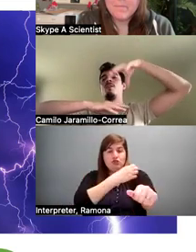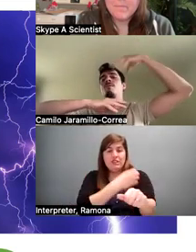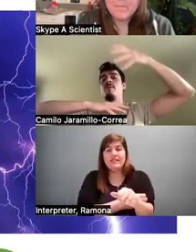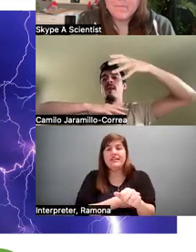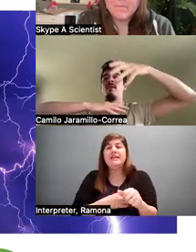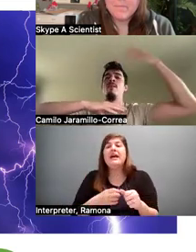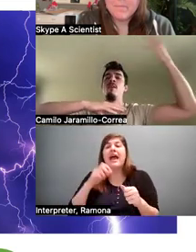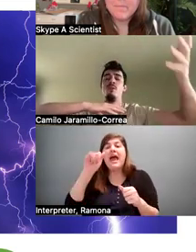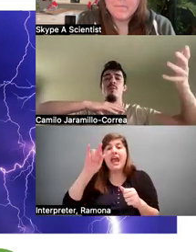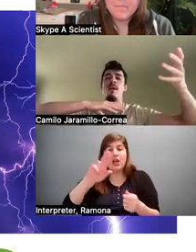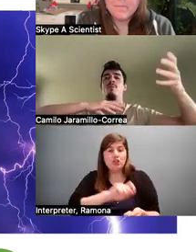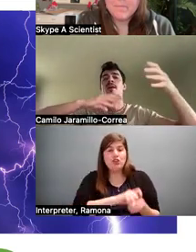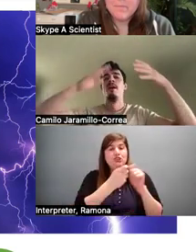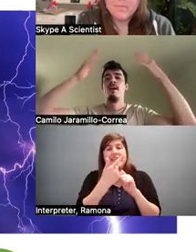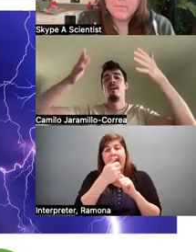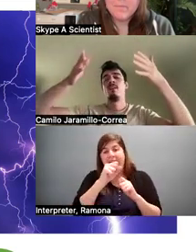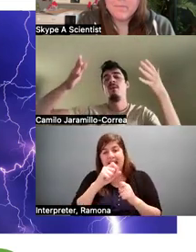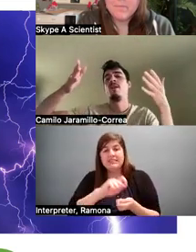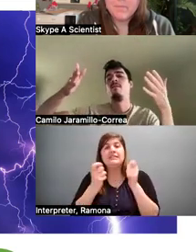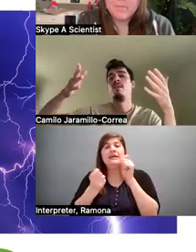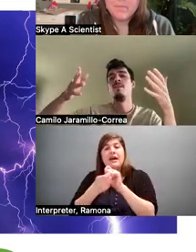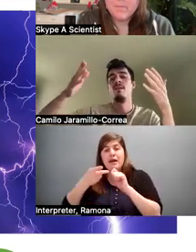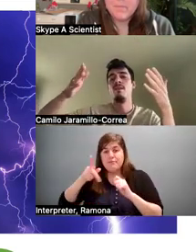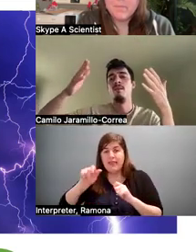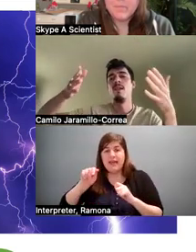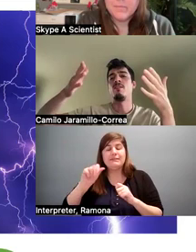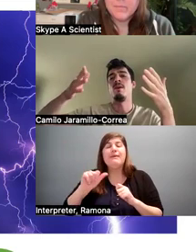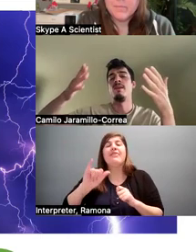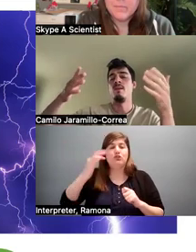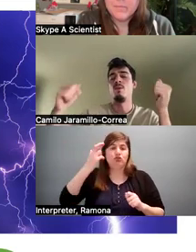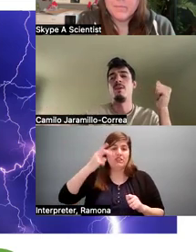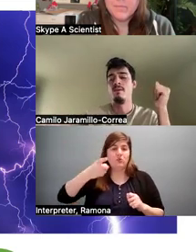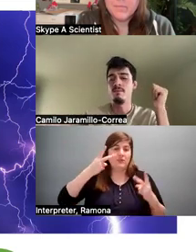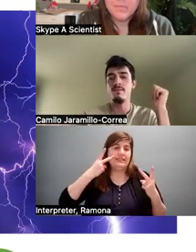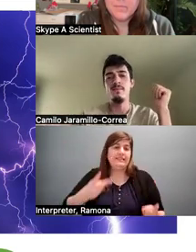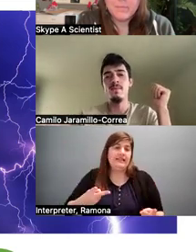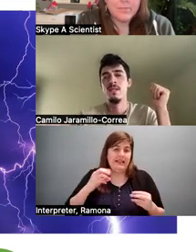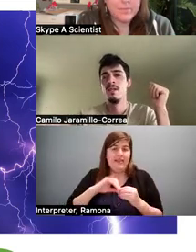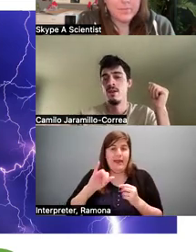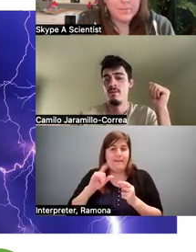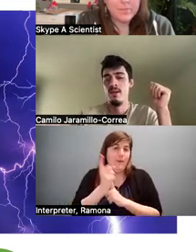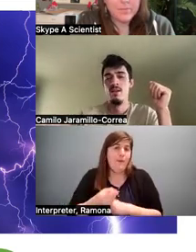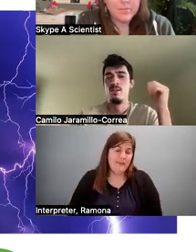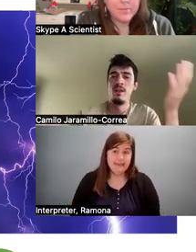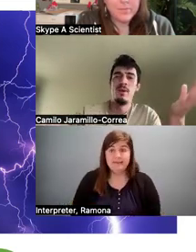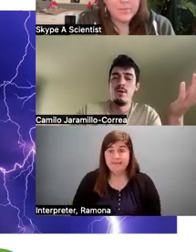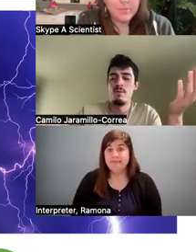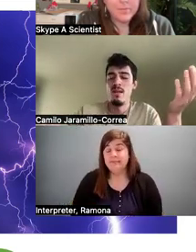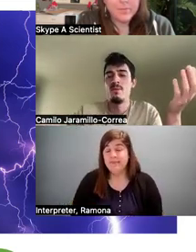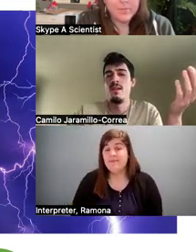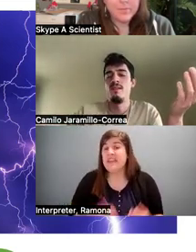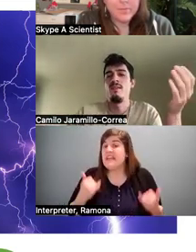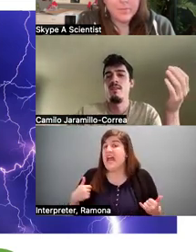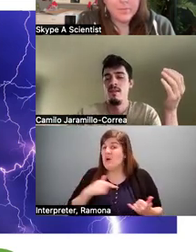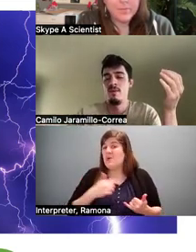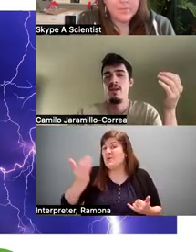air turn from the gas to a plasma, and that's why you can see the plasma in that moment. Okay, so now we know what a